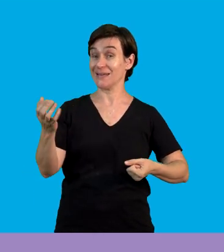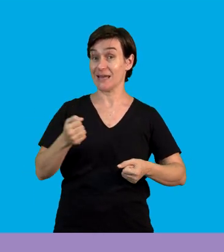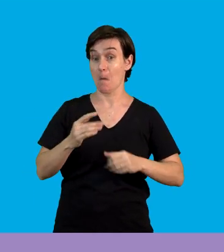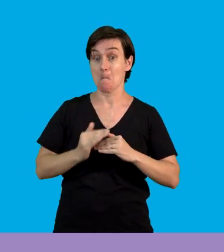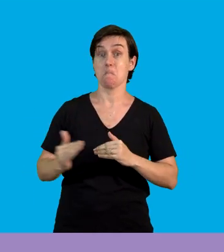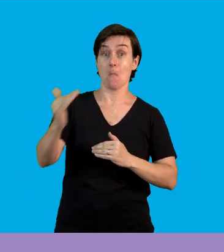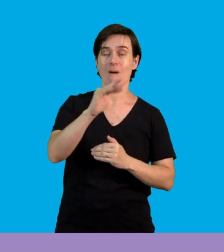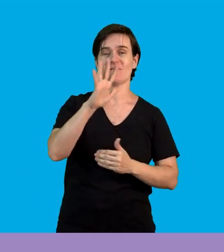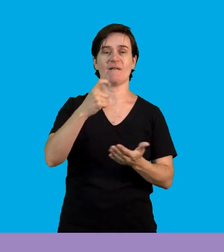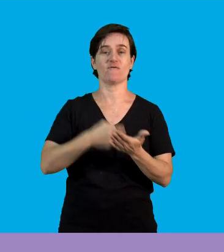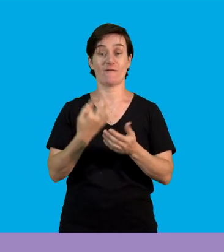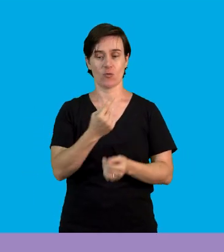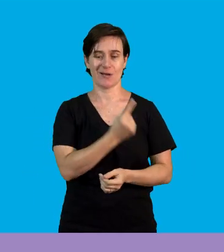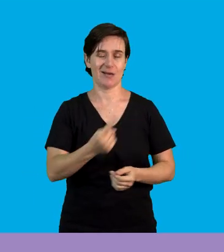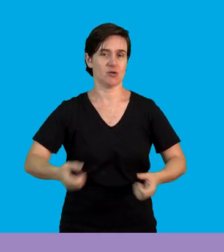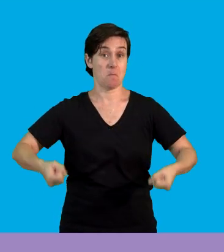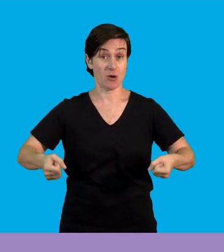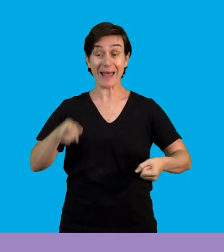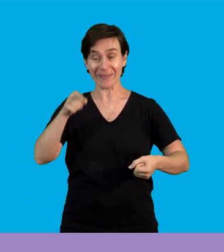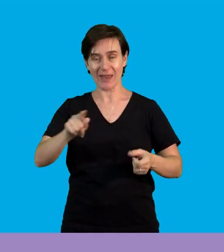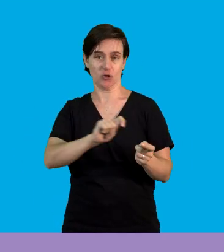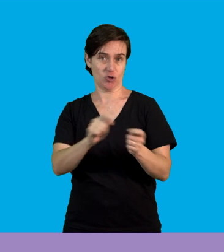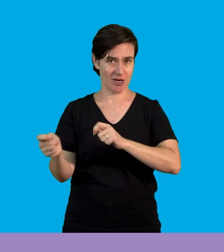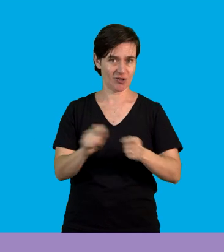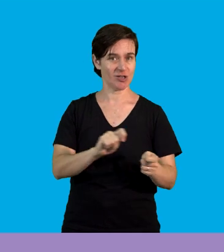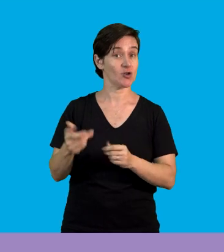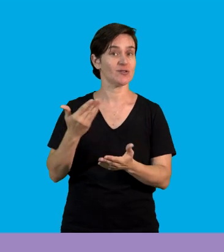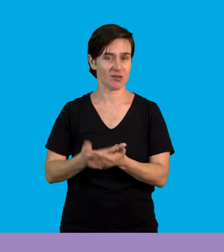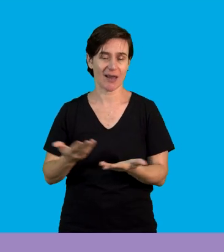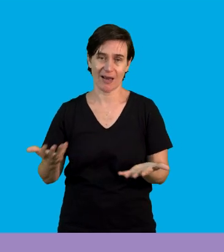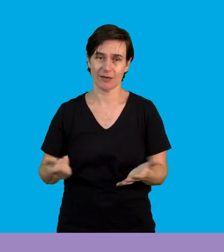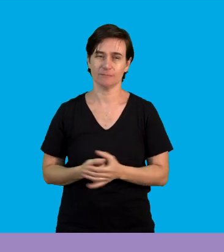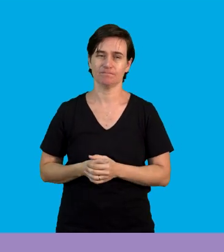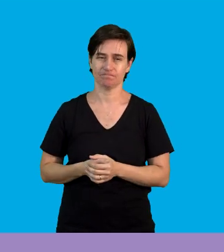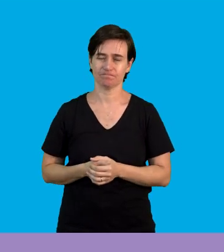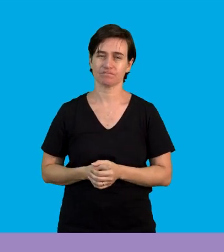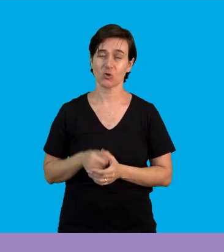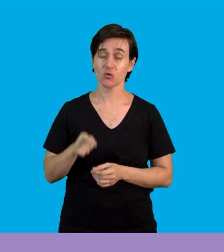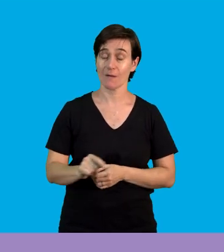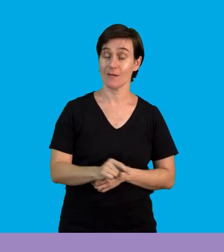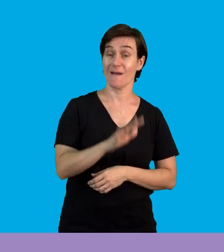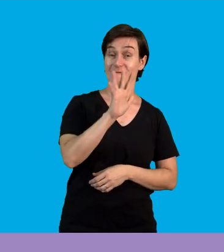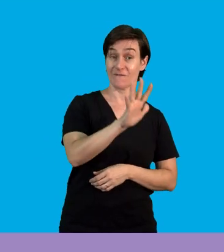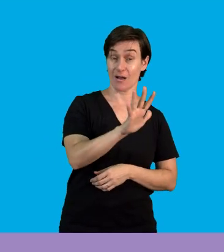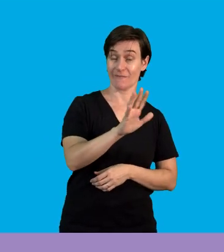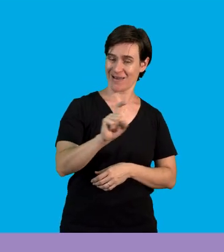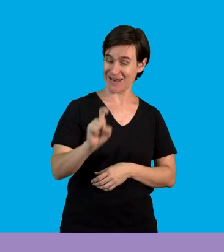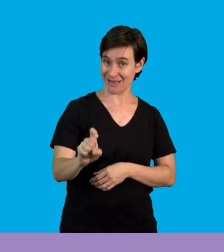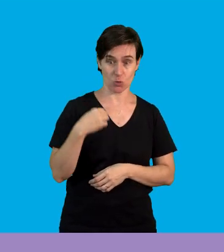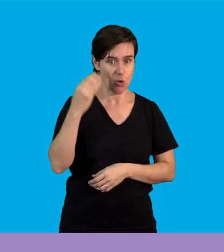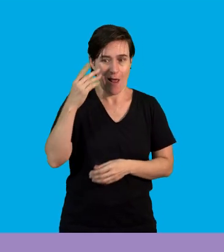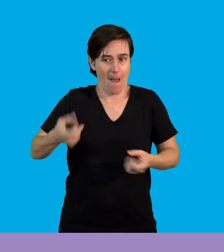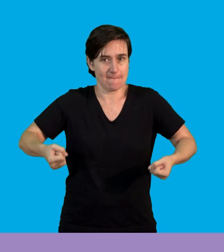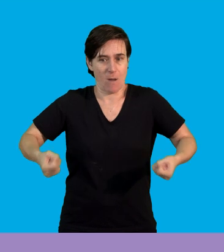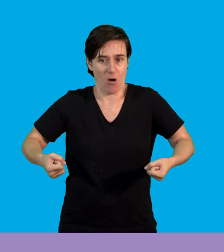gets 5 rand per basket. So that is the part that varies. Again, we will then write the part that varies first, and we